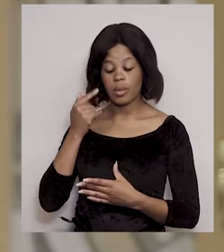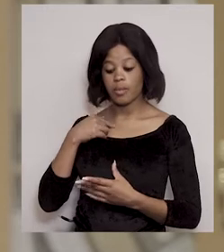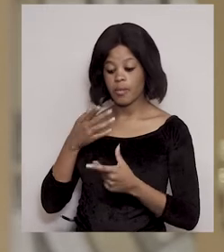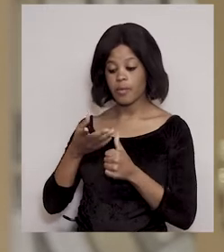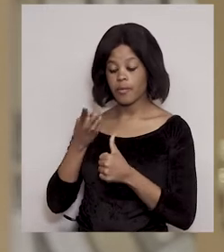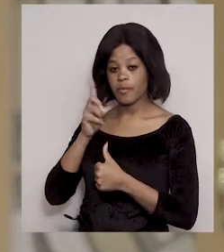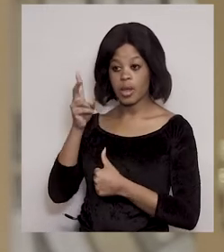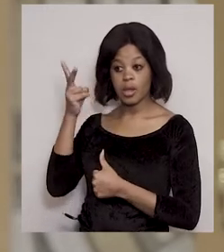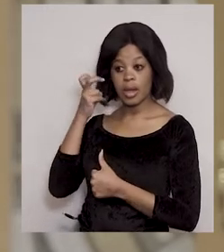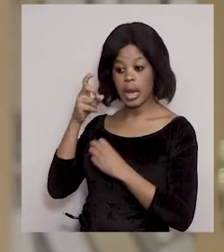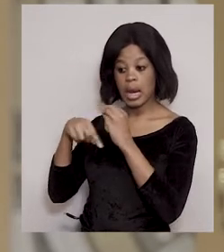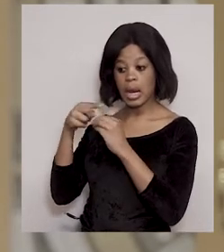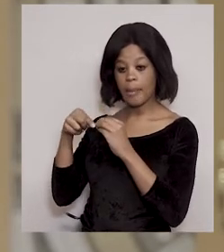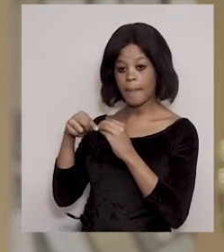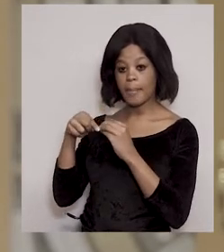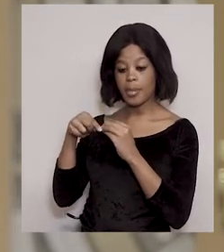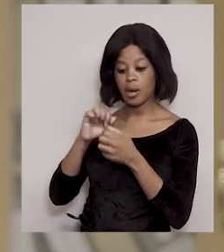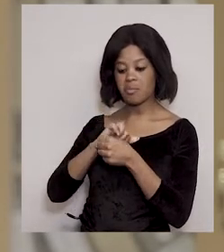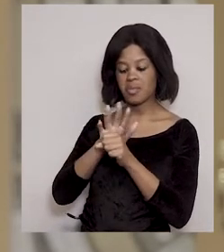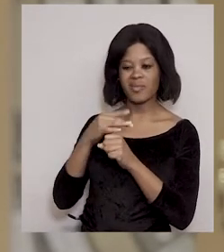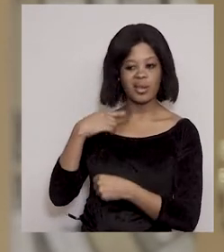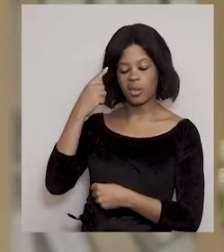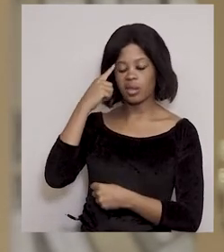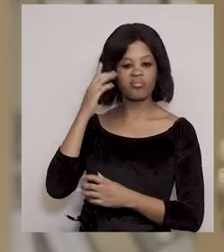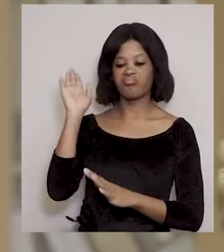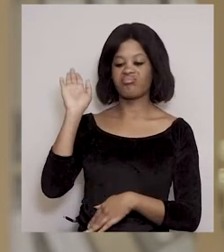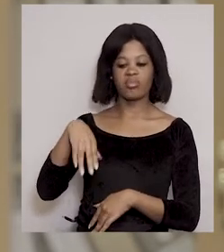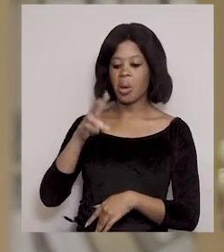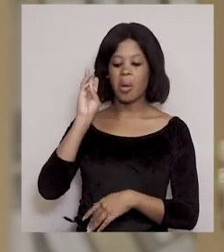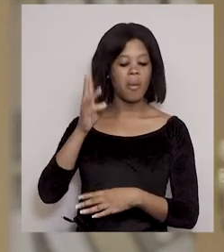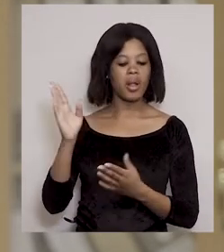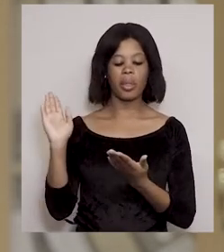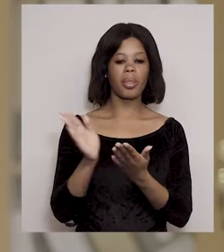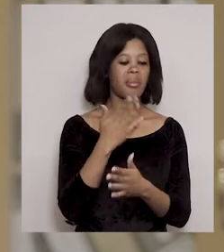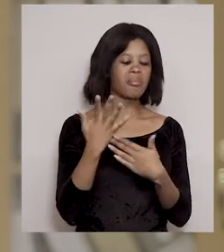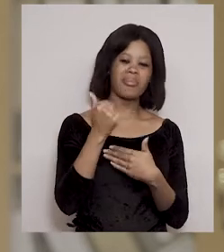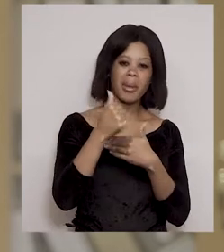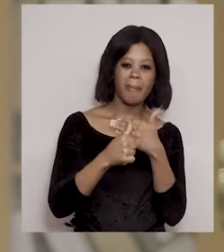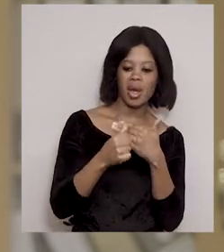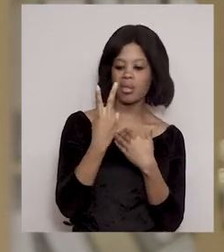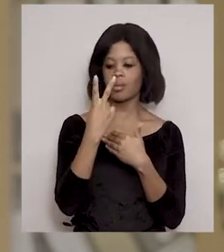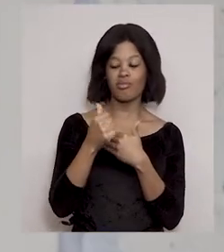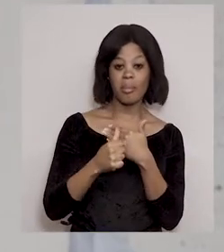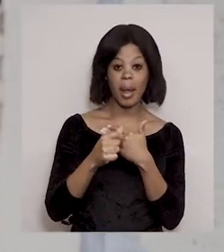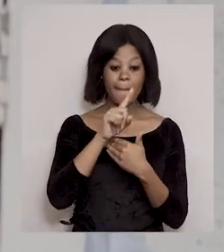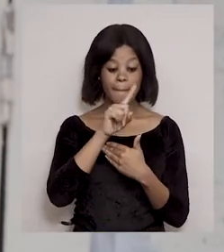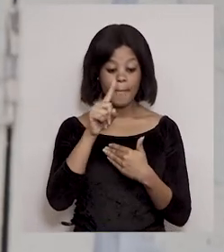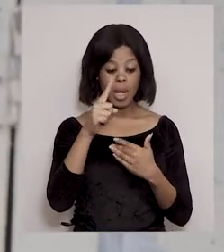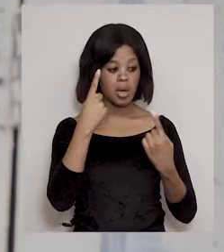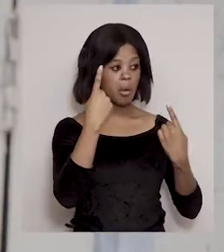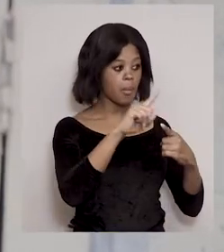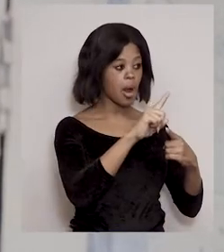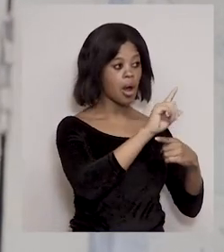When I first heard about COVID-19, I just thought it was just a phase that will blow over within a month or two. But then when